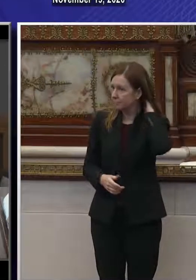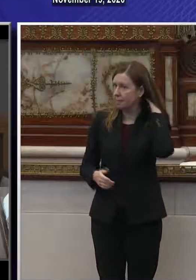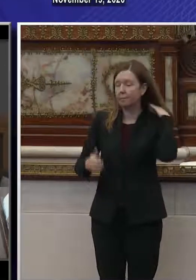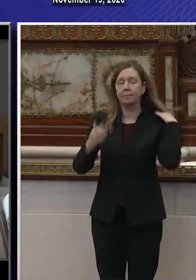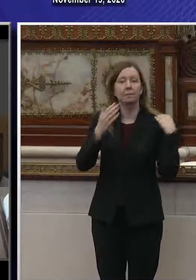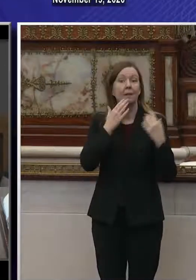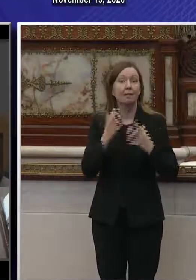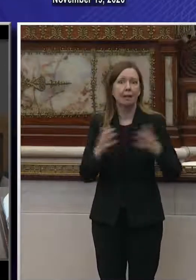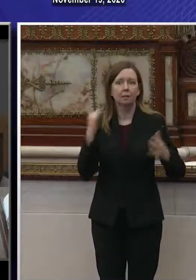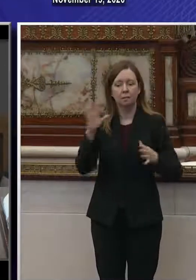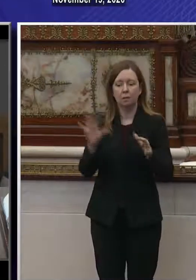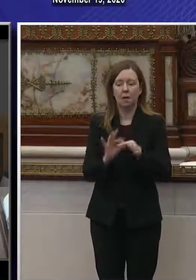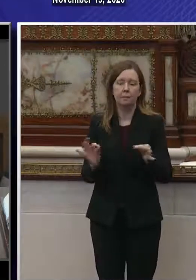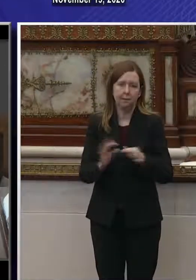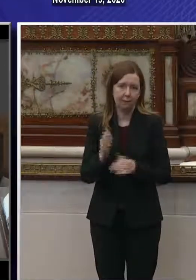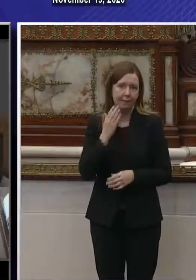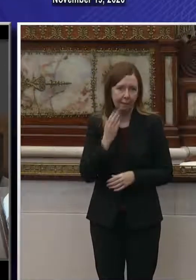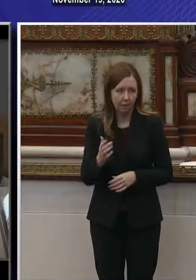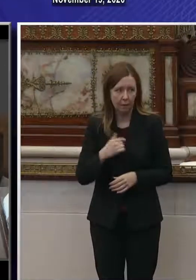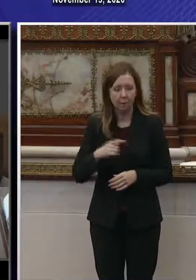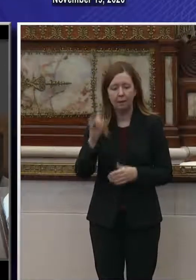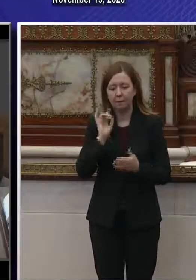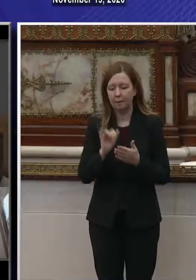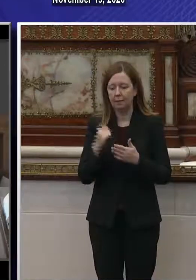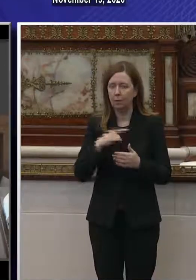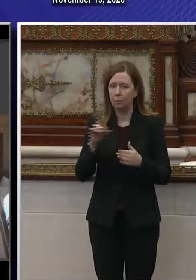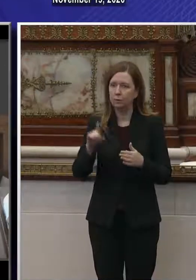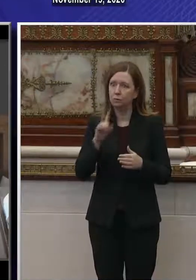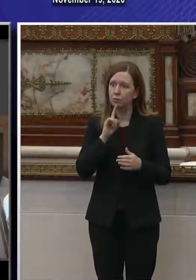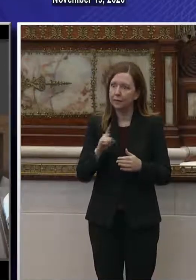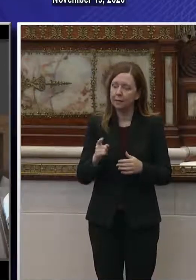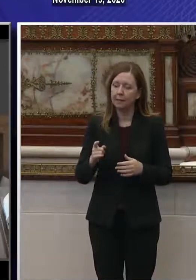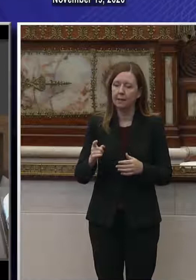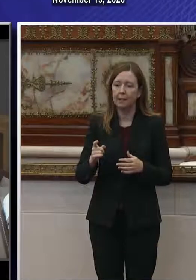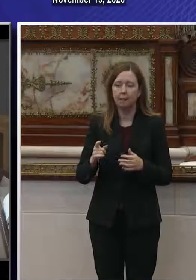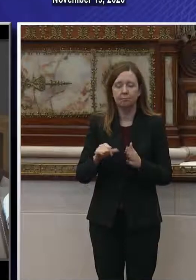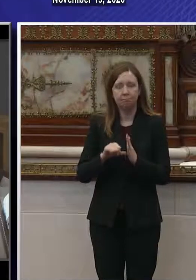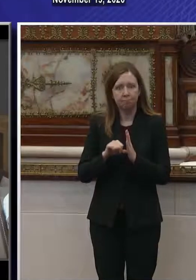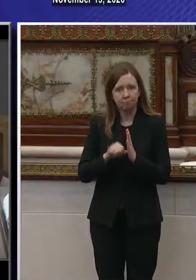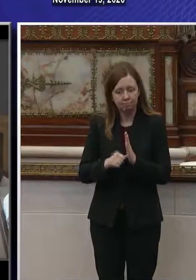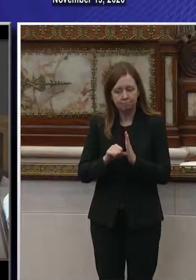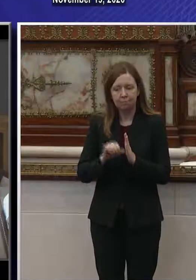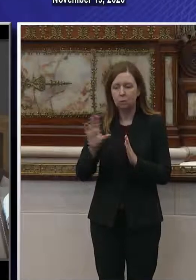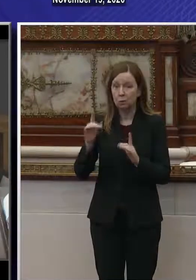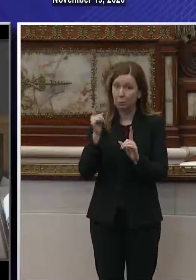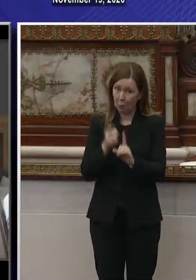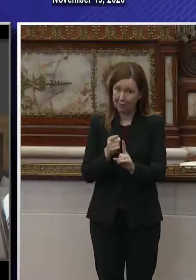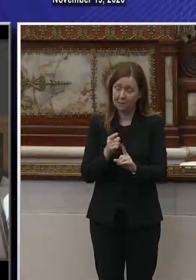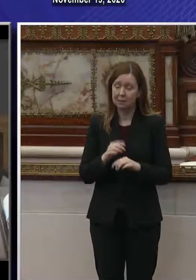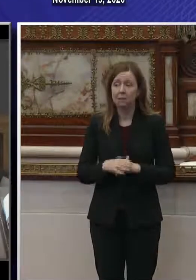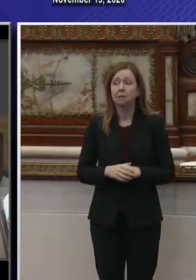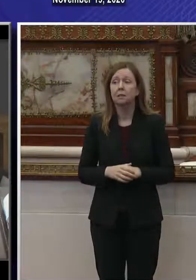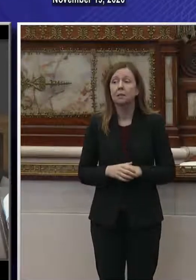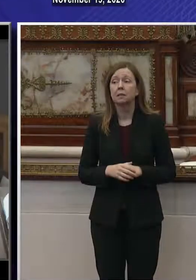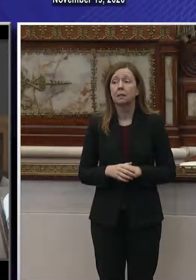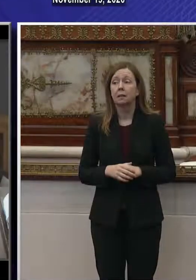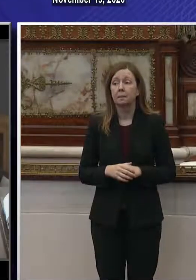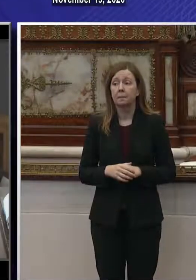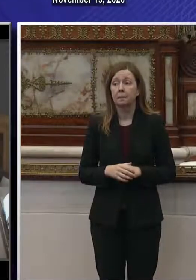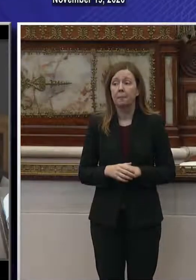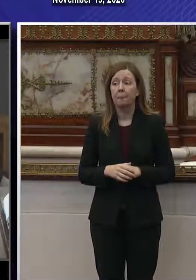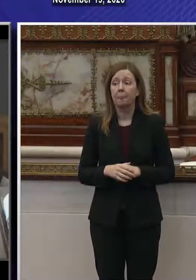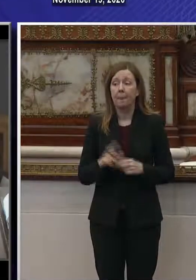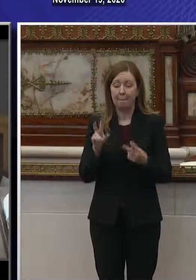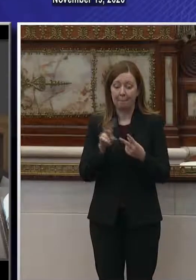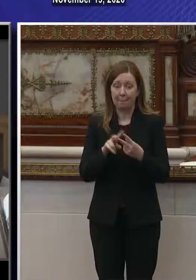Thank you so much for your commentary, and I think that we should really underscore your point that the